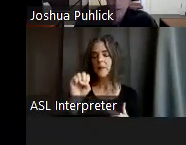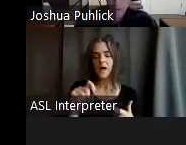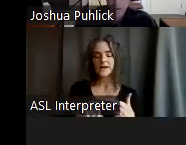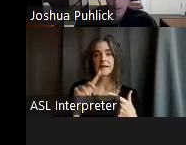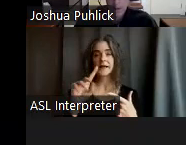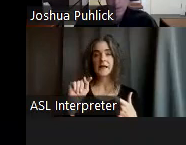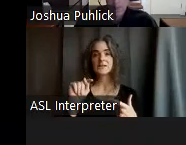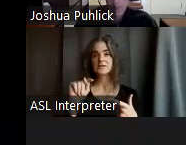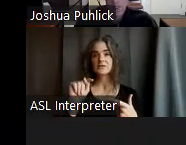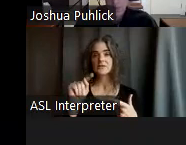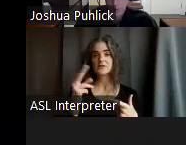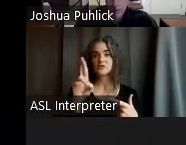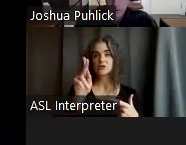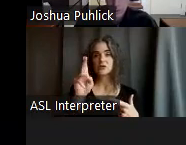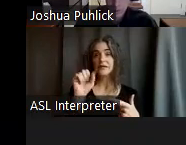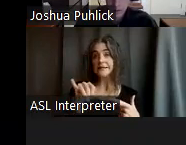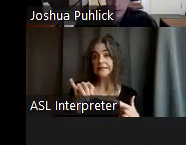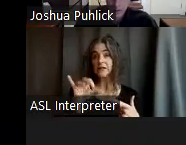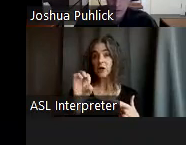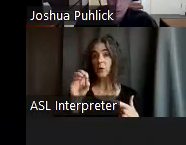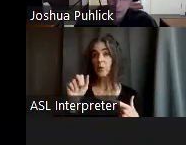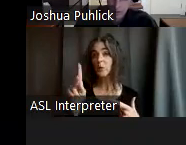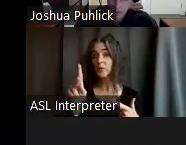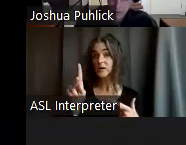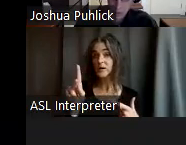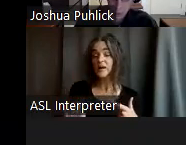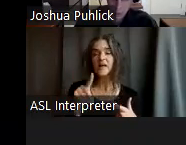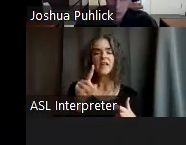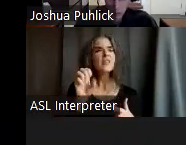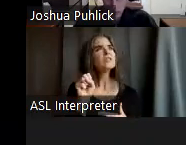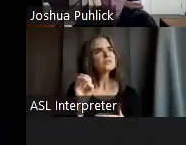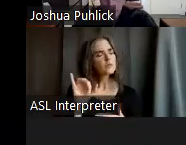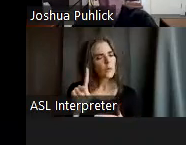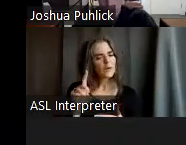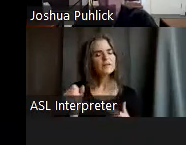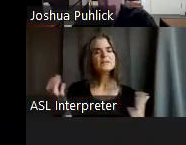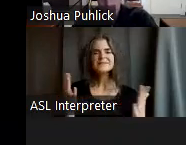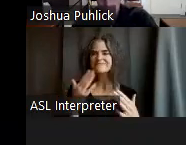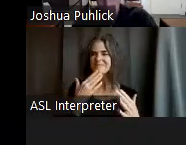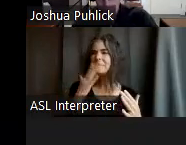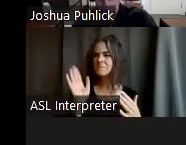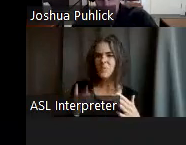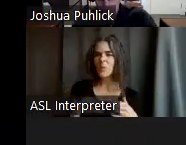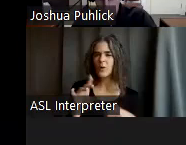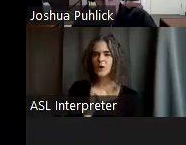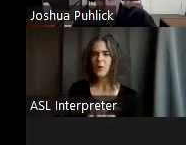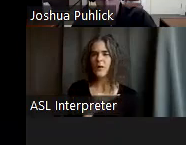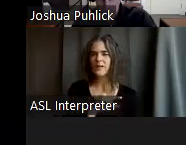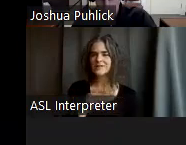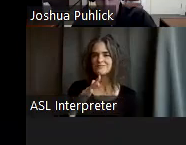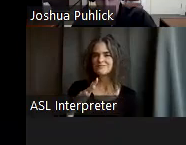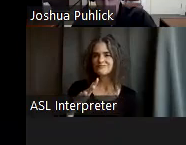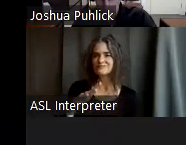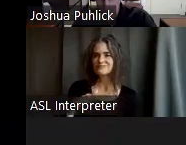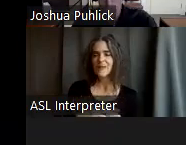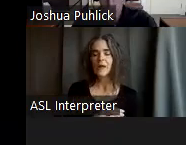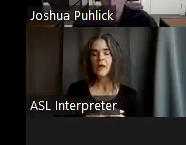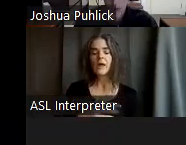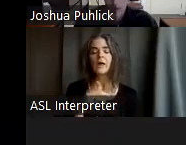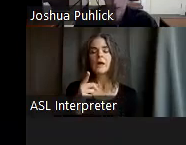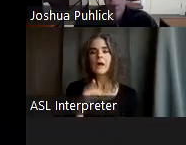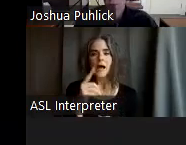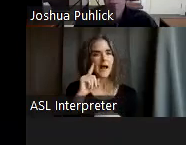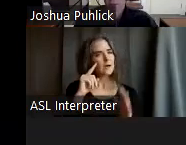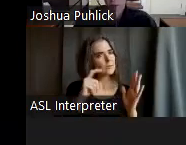oak. These soils are relatively poor quality, and I find that, you know,